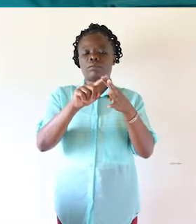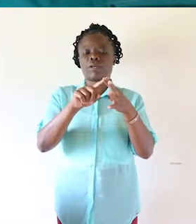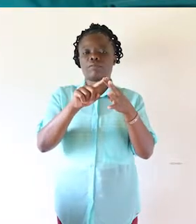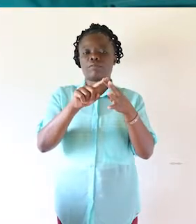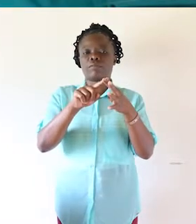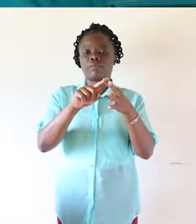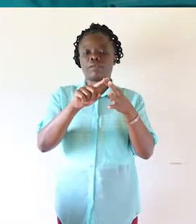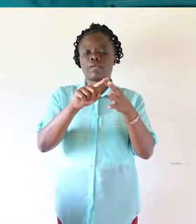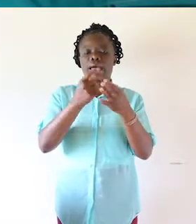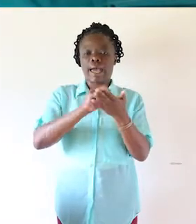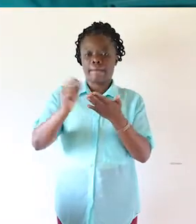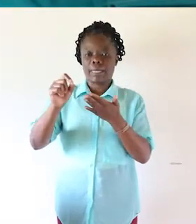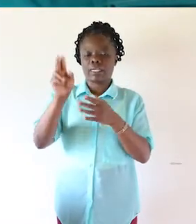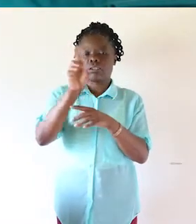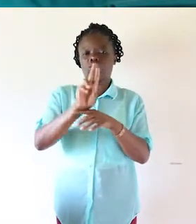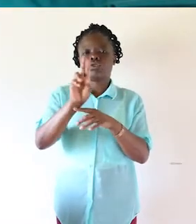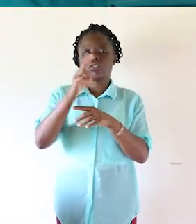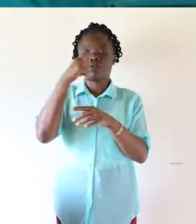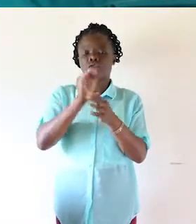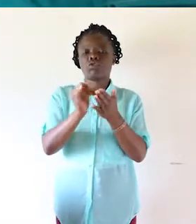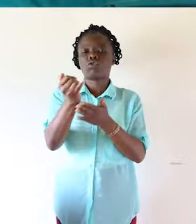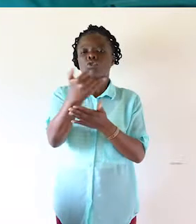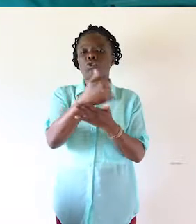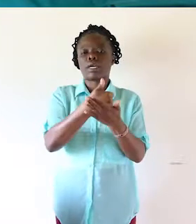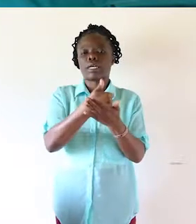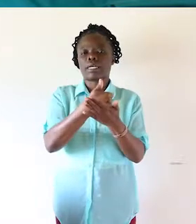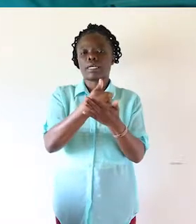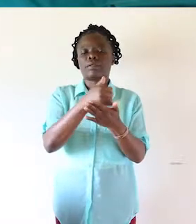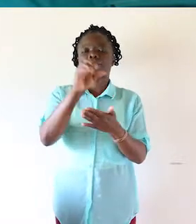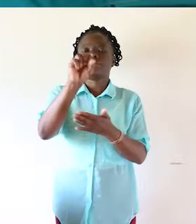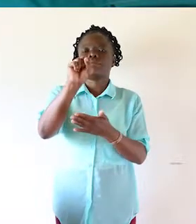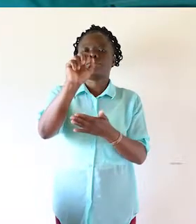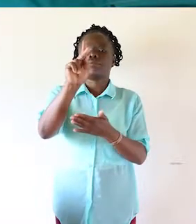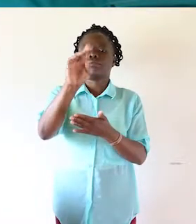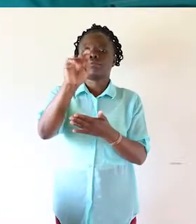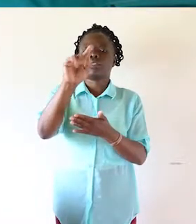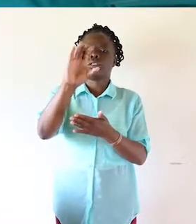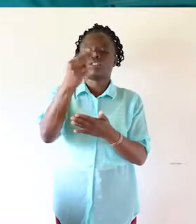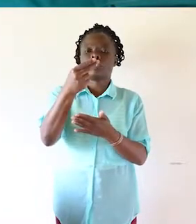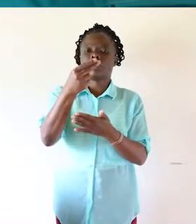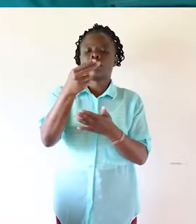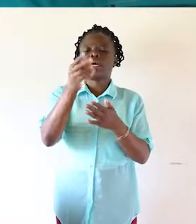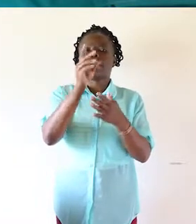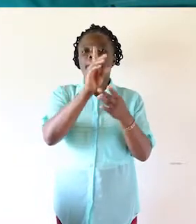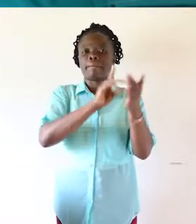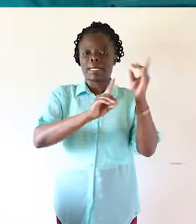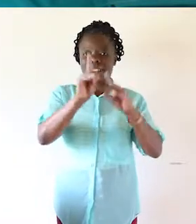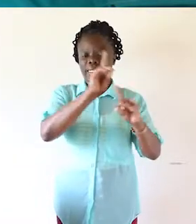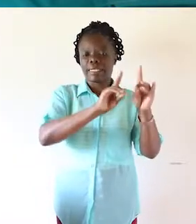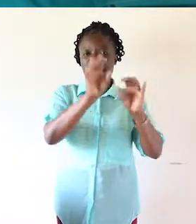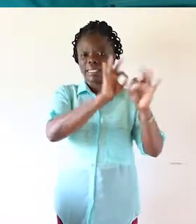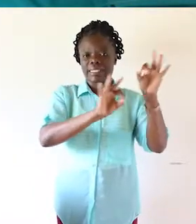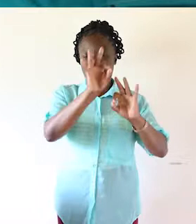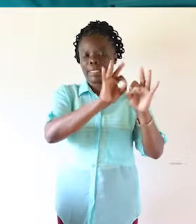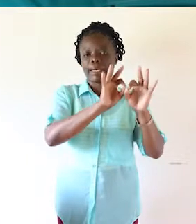This is a pen. A pen is used for drawing the sketches, pattern pieces, the length you draw, then